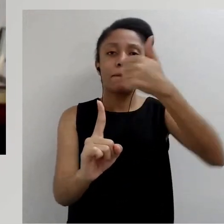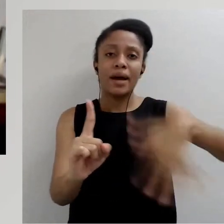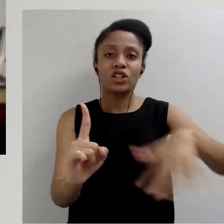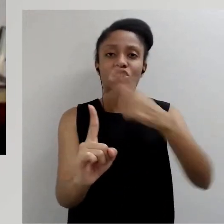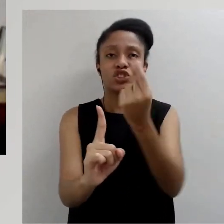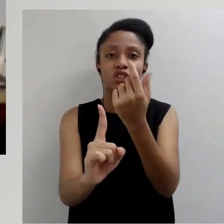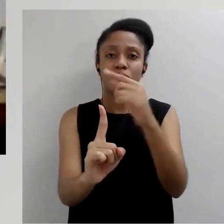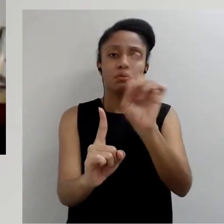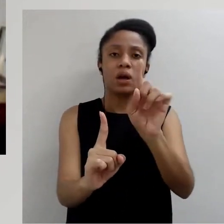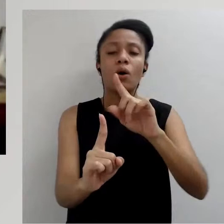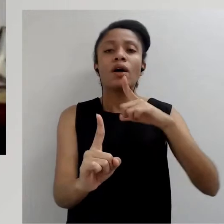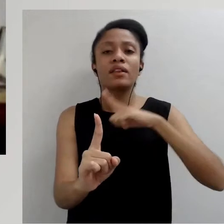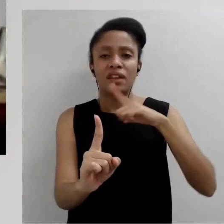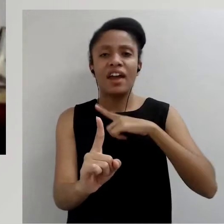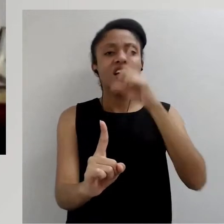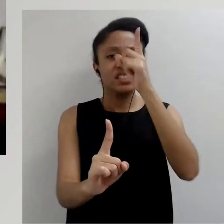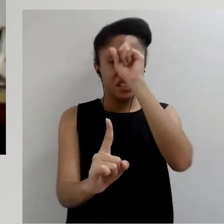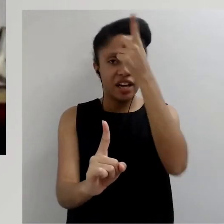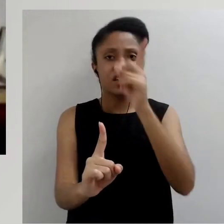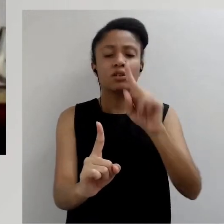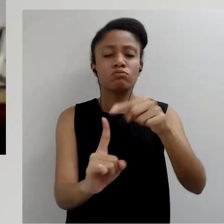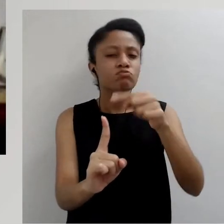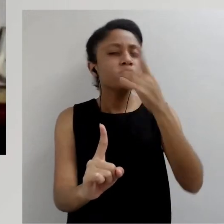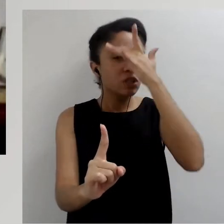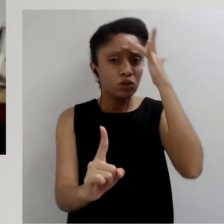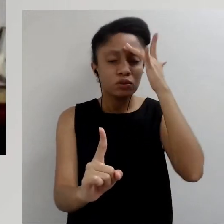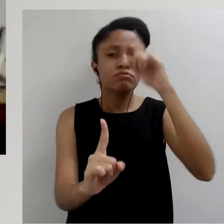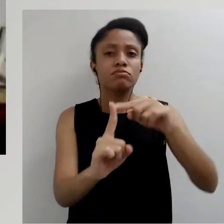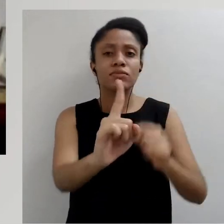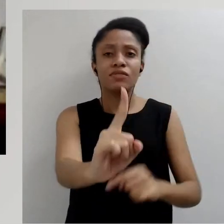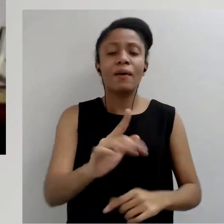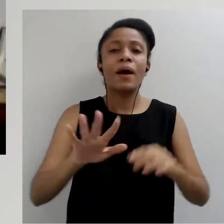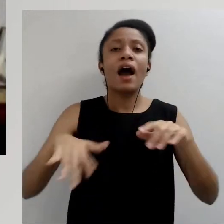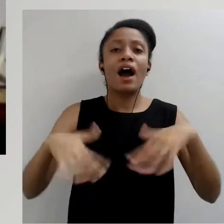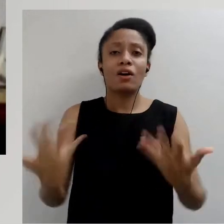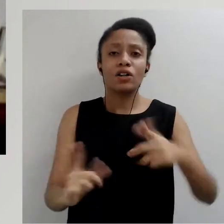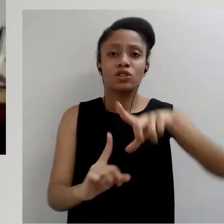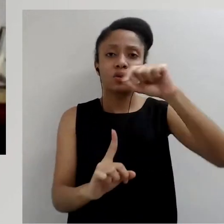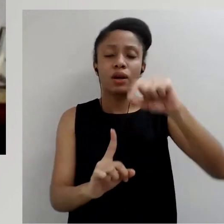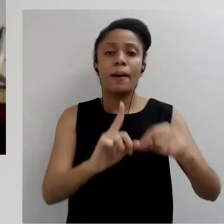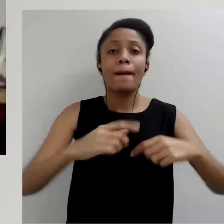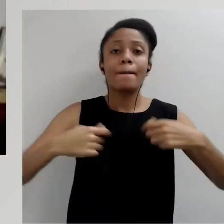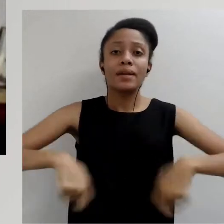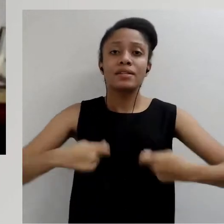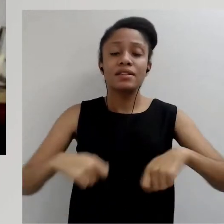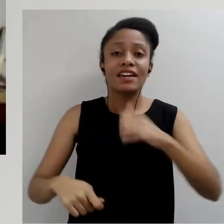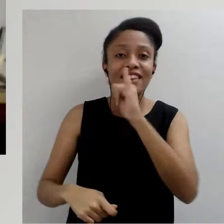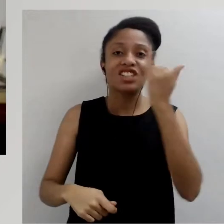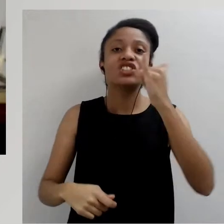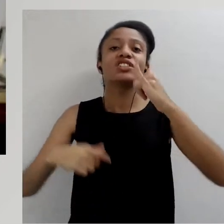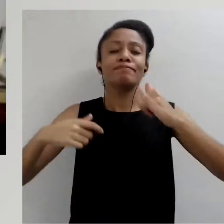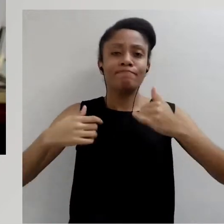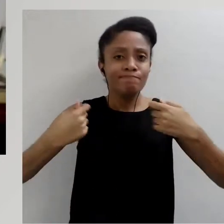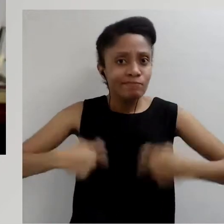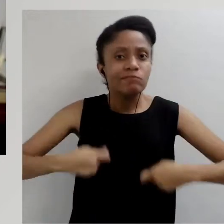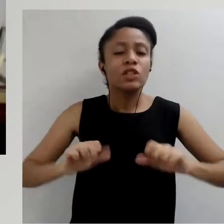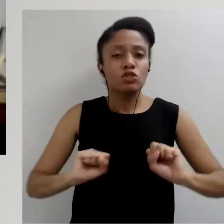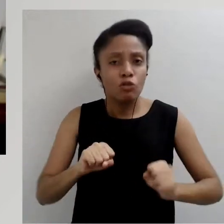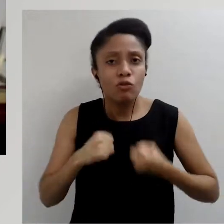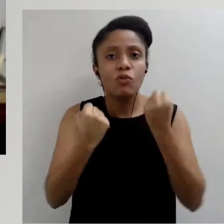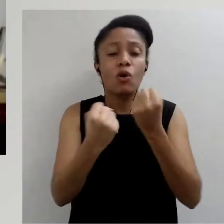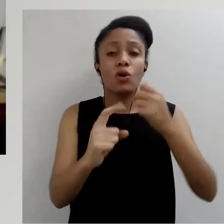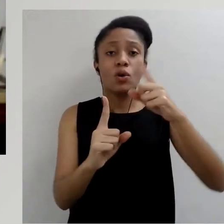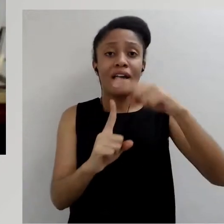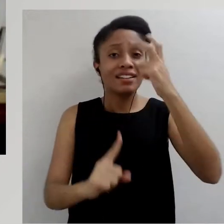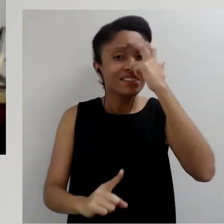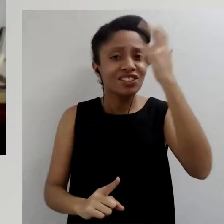costs, and it's more effective. Than with ideas like this and executing that, many times you need a lot of effort, a lot of energy,